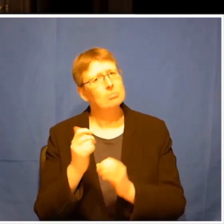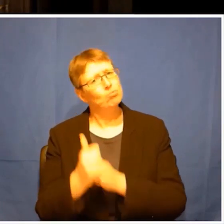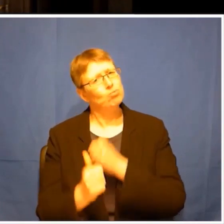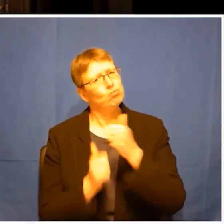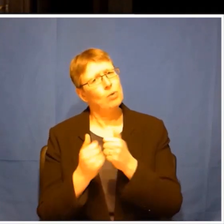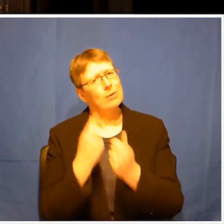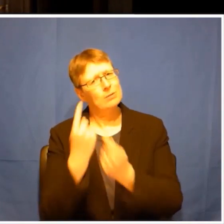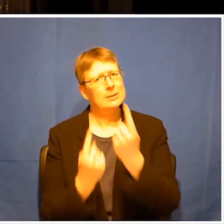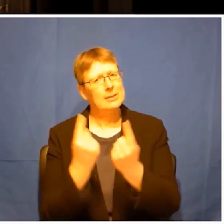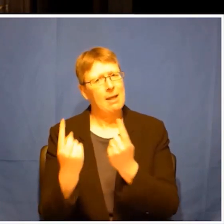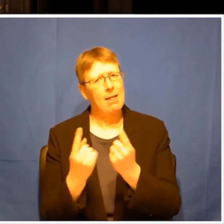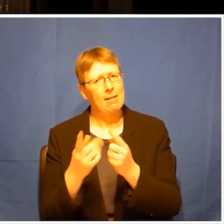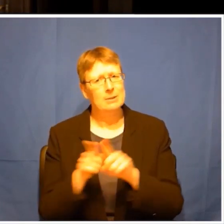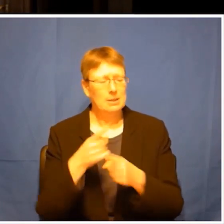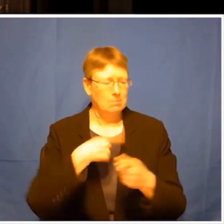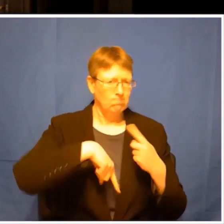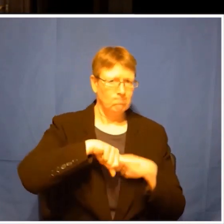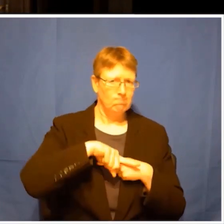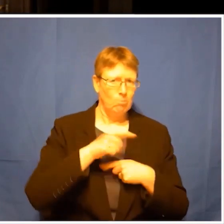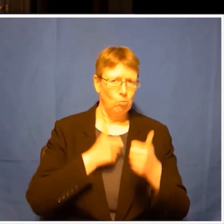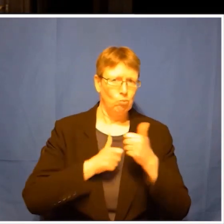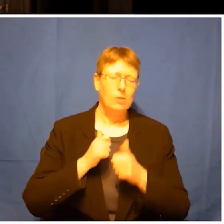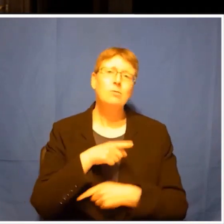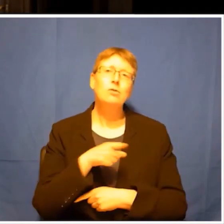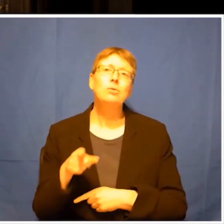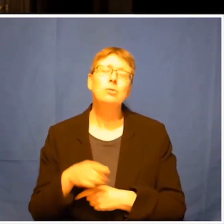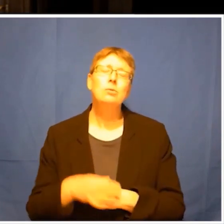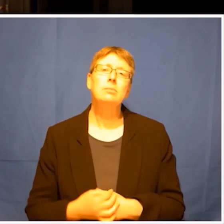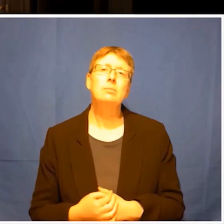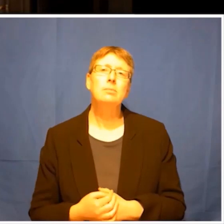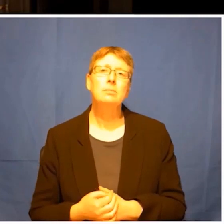proud of yourselves in the way that we are very proud of you.